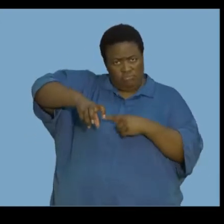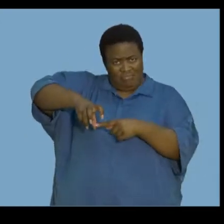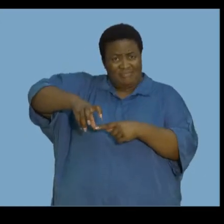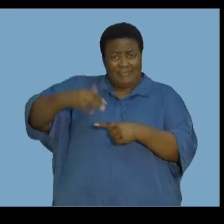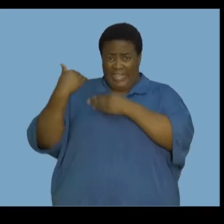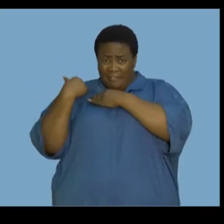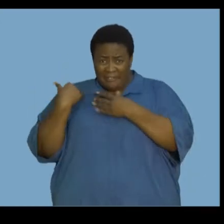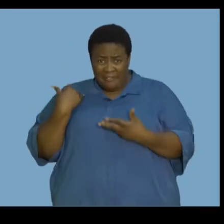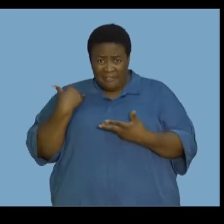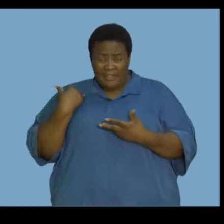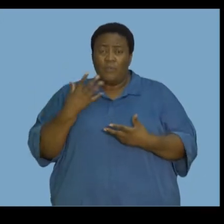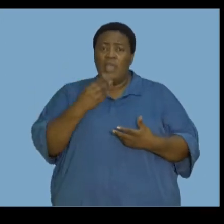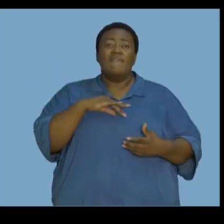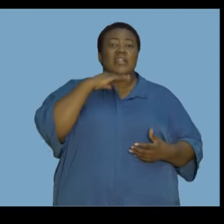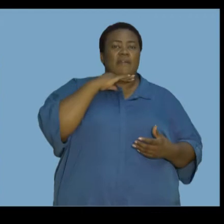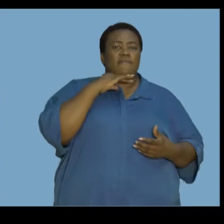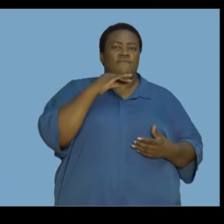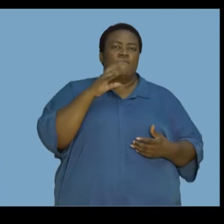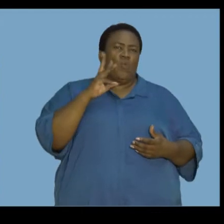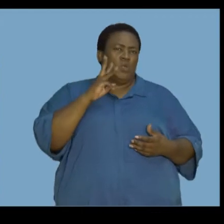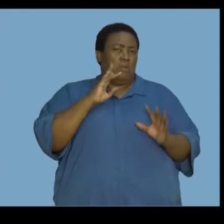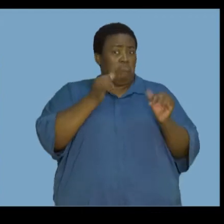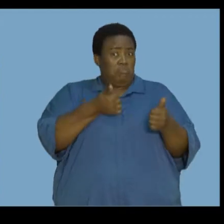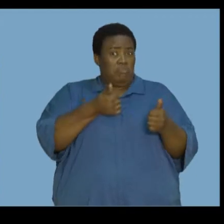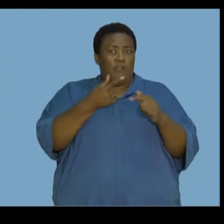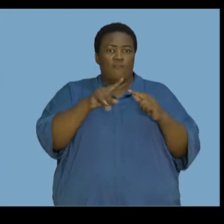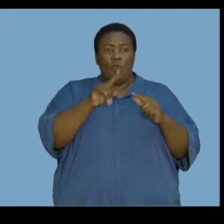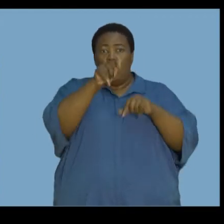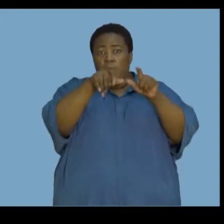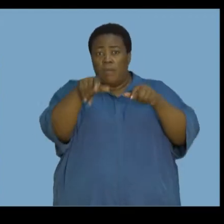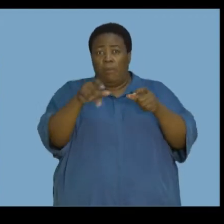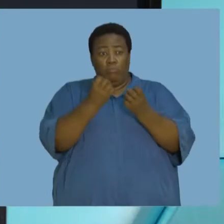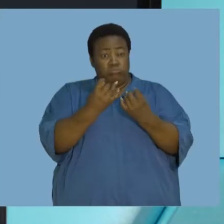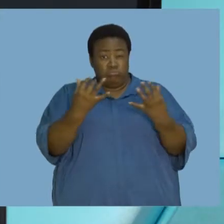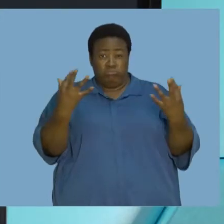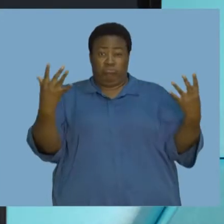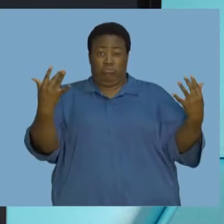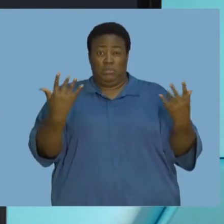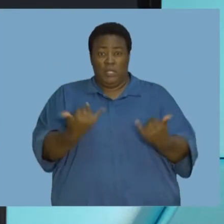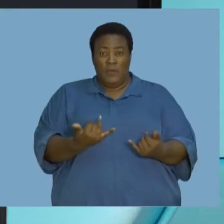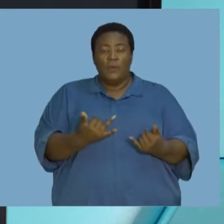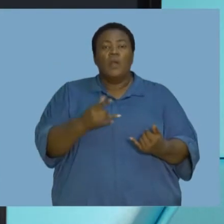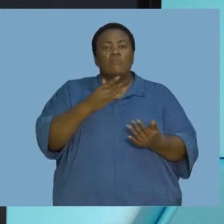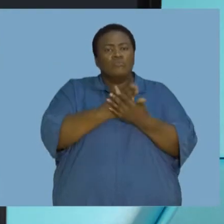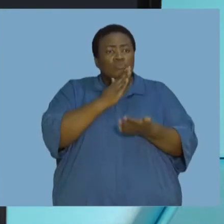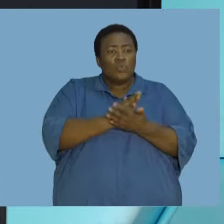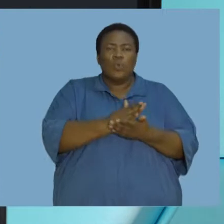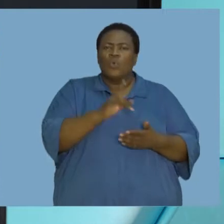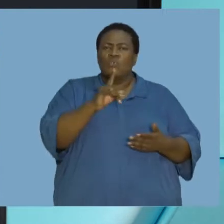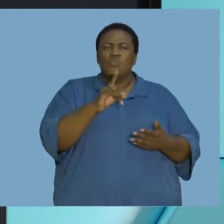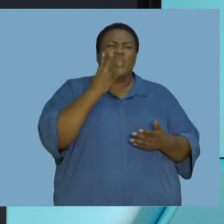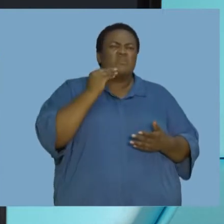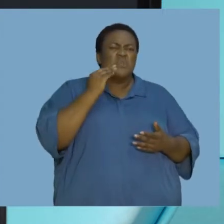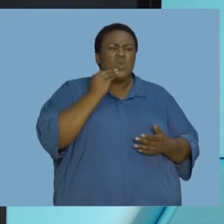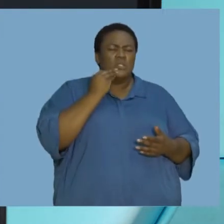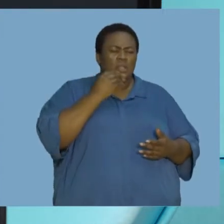and do we have sufficient fresh water for a growing population? And I'm sure you guys have experienced this, where you're actually thirsty at some